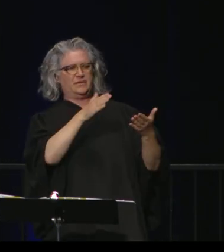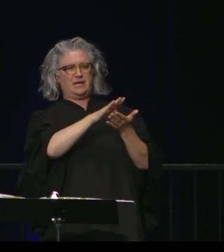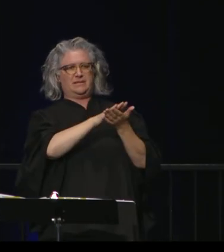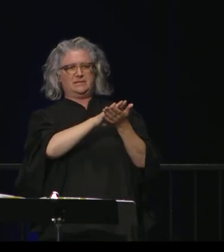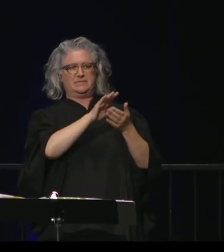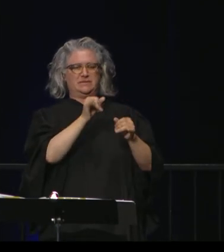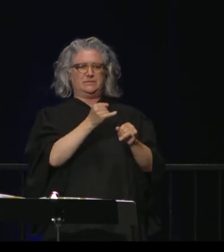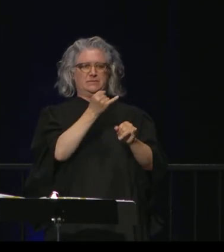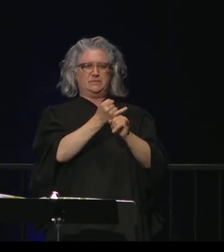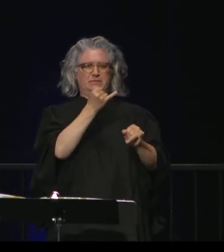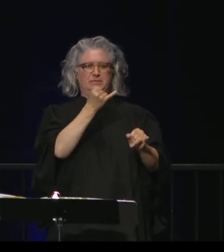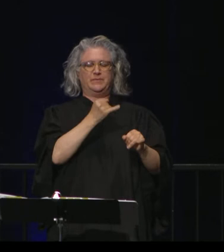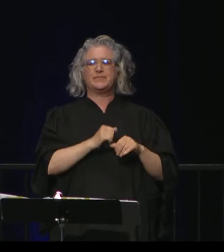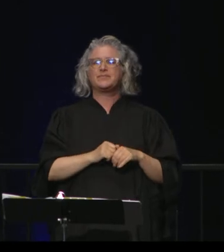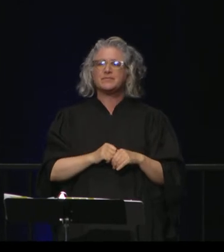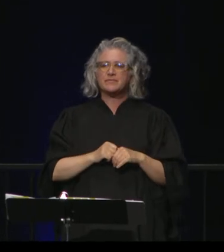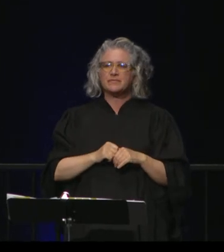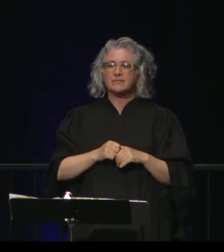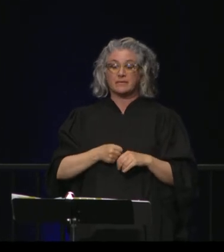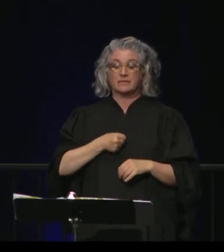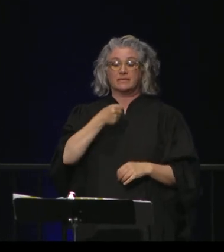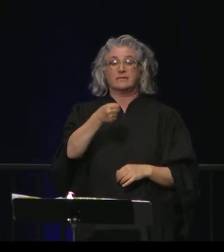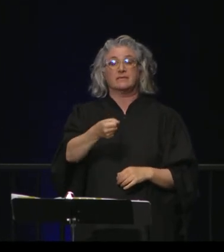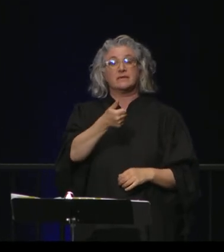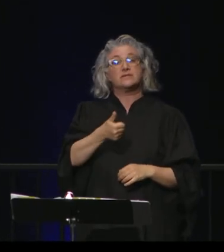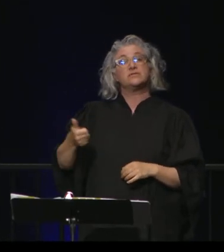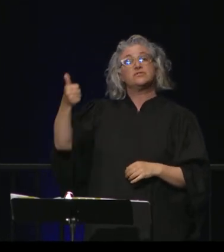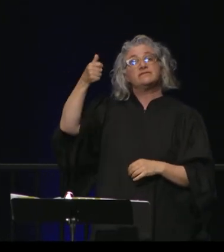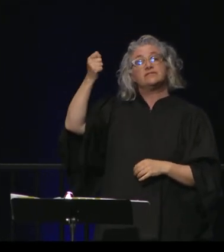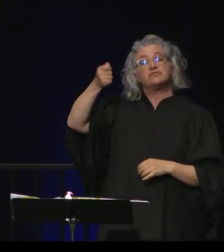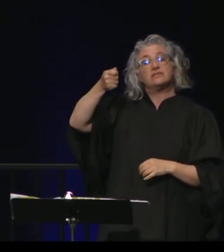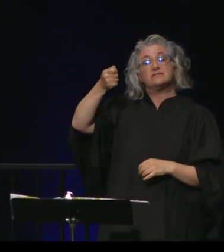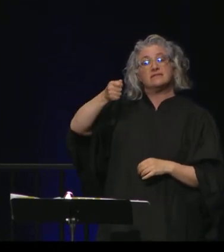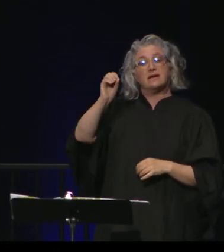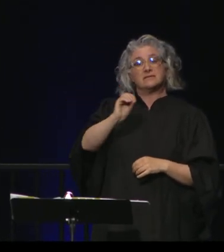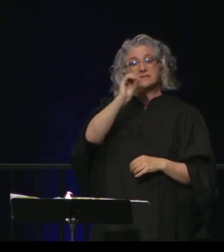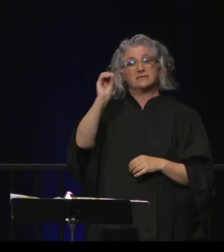Since my appointment as Chief Justice of Ontario 8 years ago,